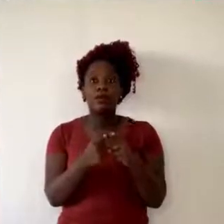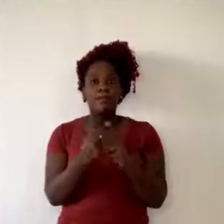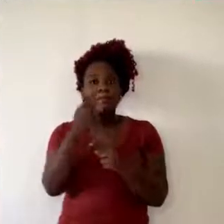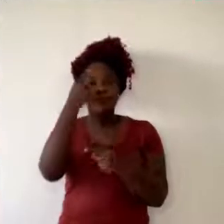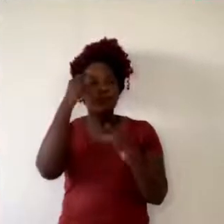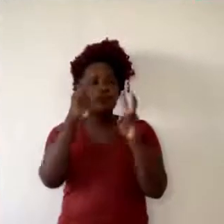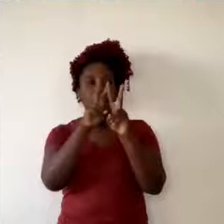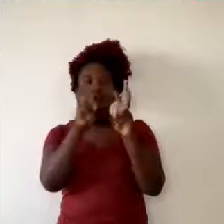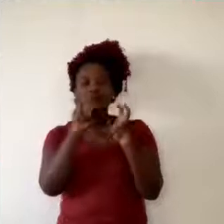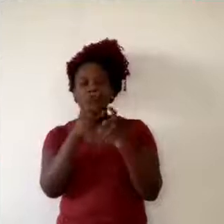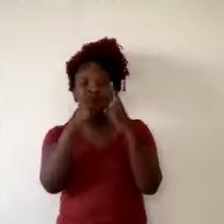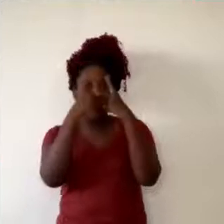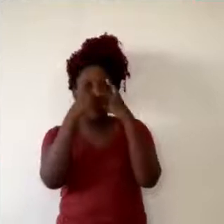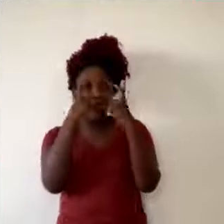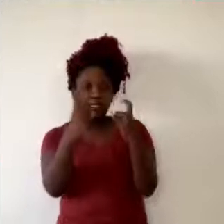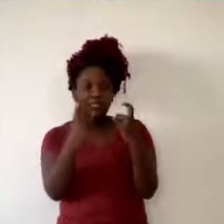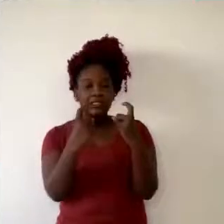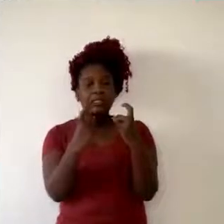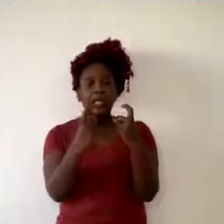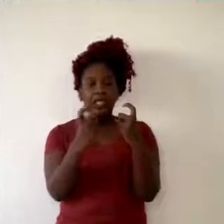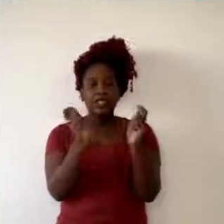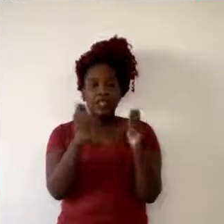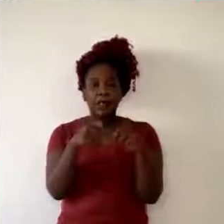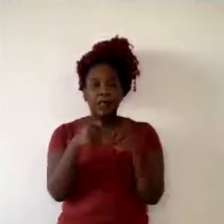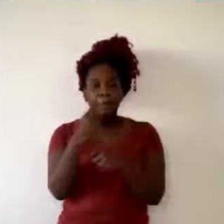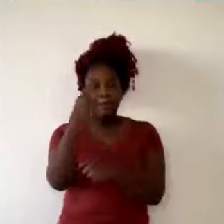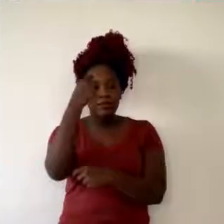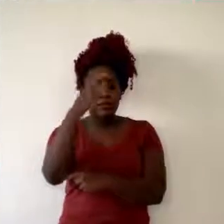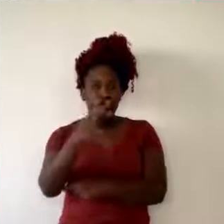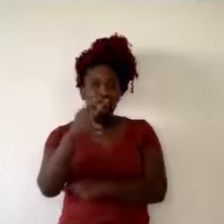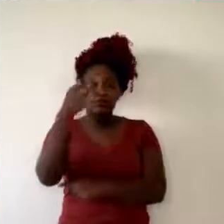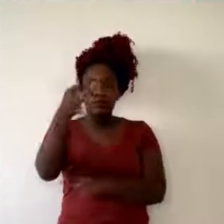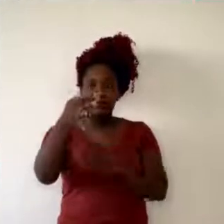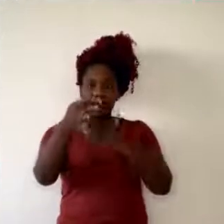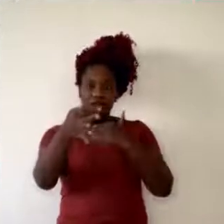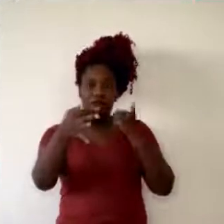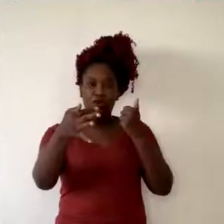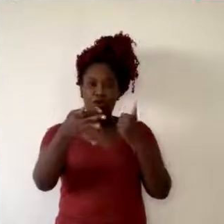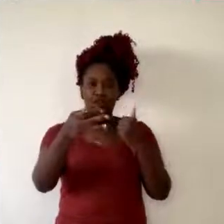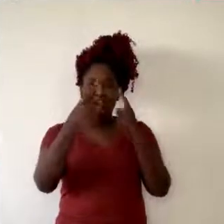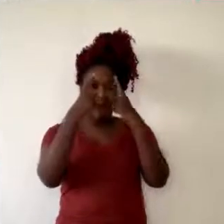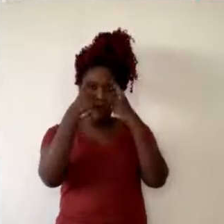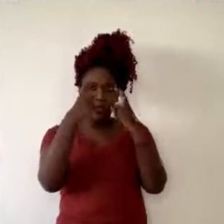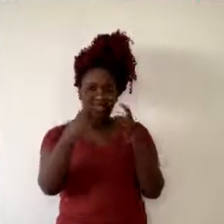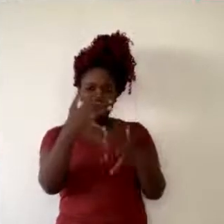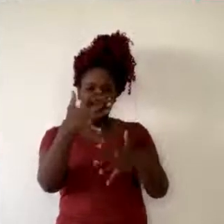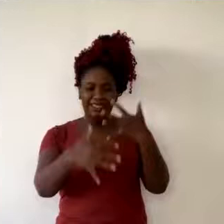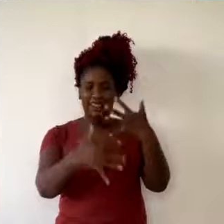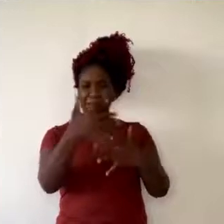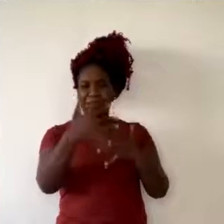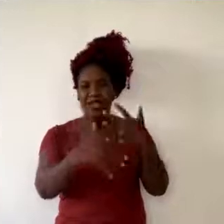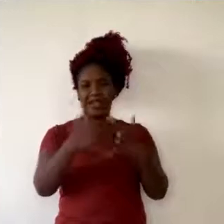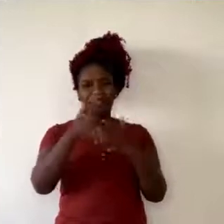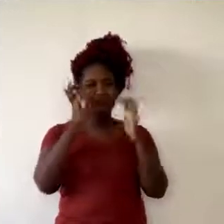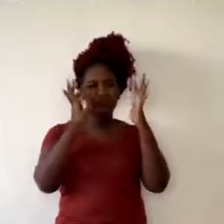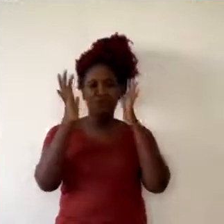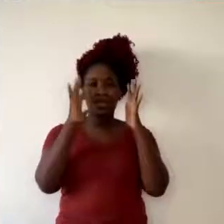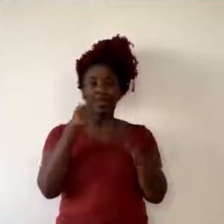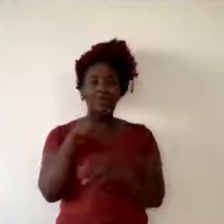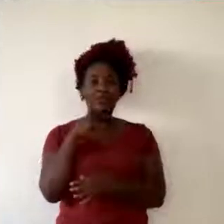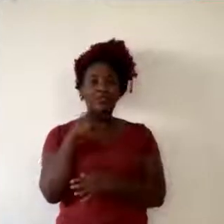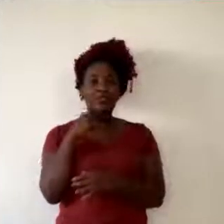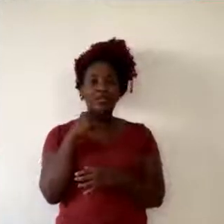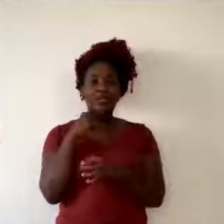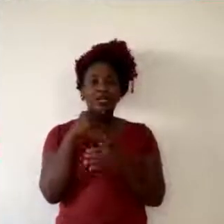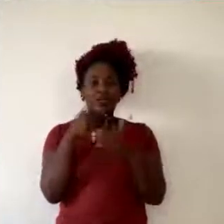because when we deal with violence, we create futures. Violence prevents you from dreaming. So